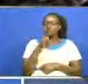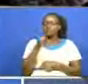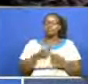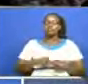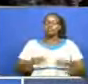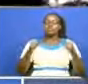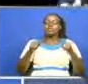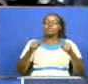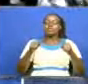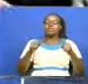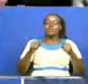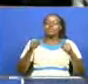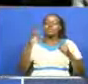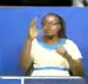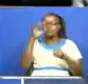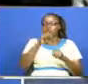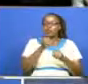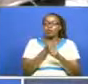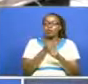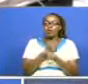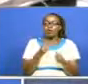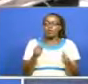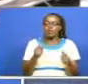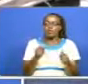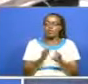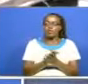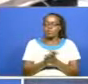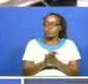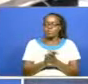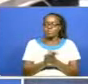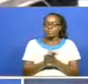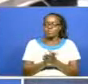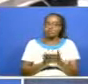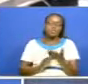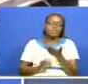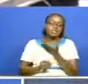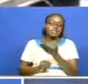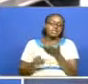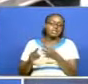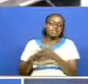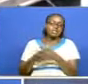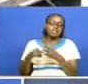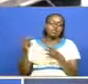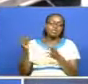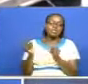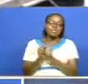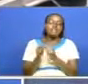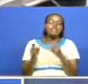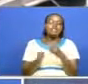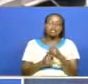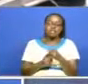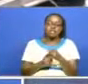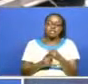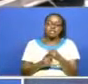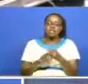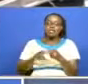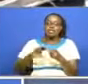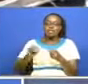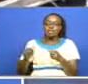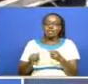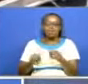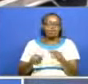doesn't have the capacity to do this work. Kamariny Stadium, which started in 2016, is one of the county